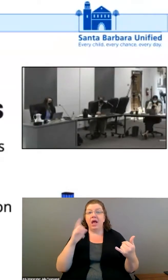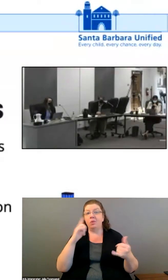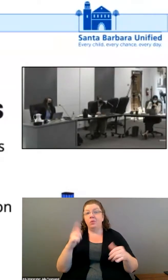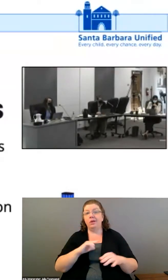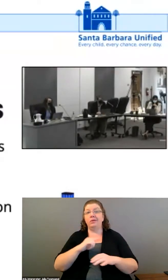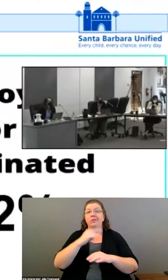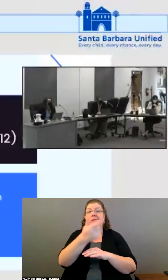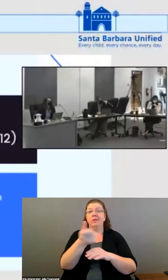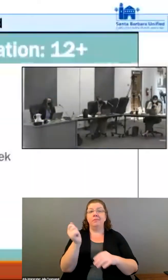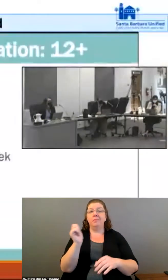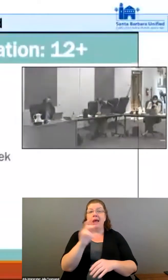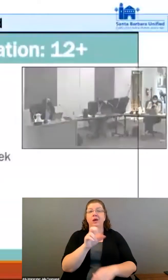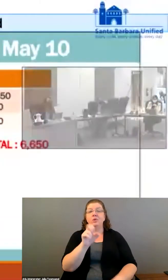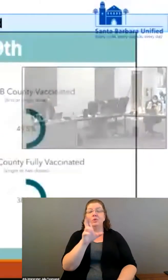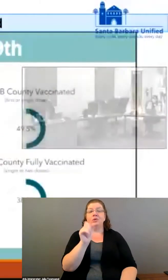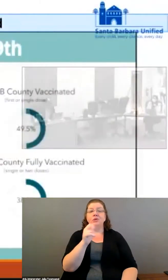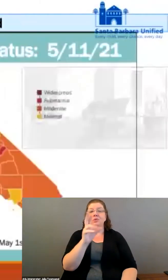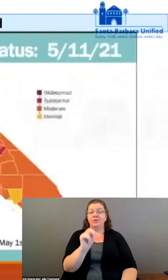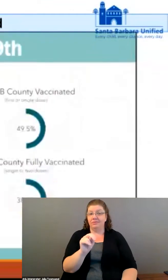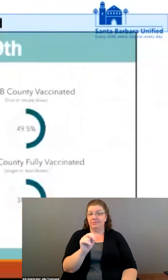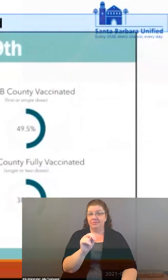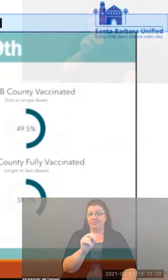with us. I think that's.